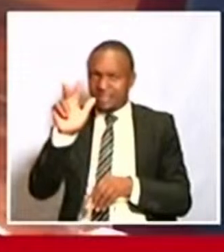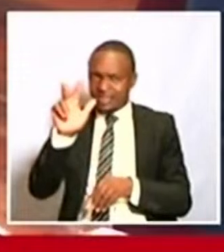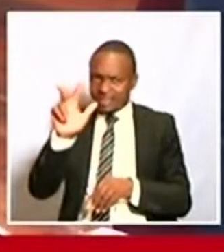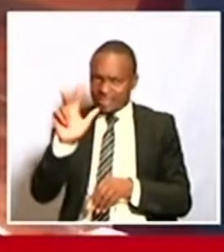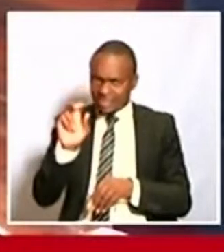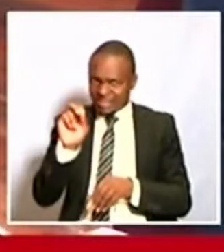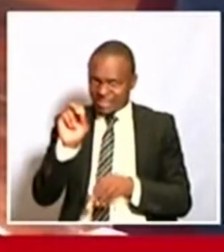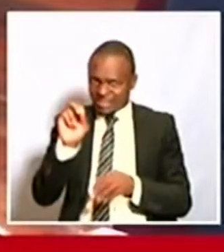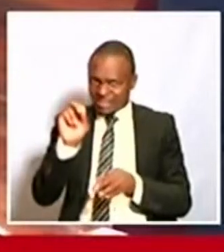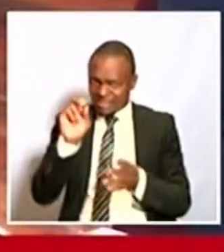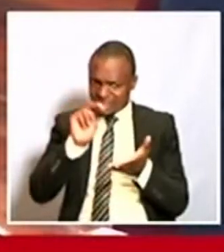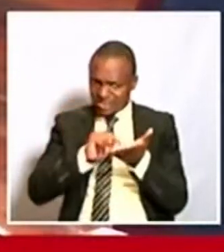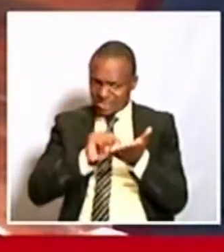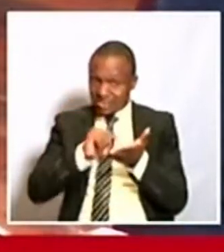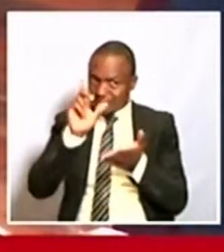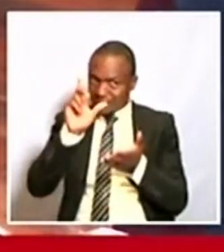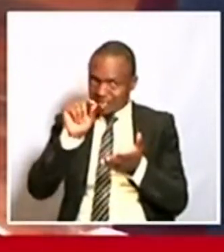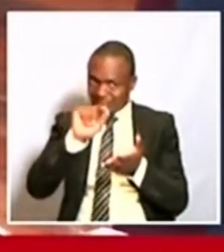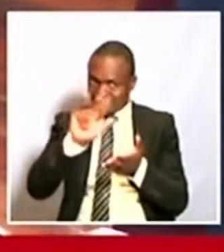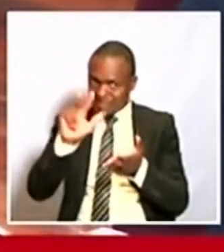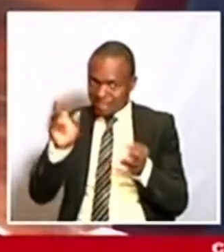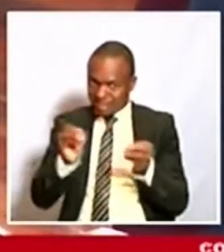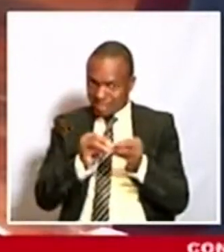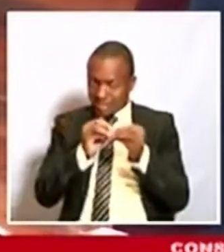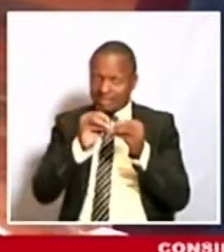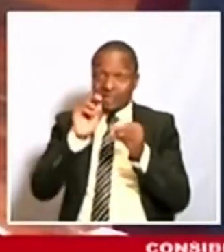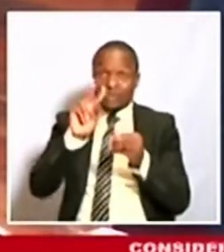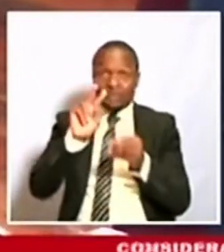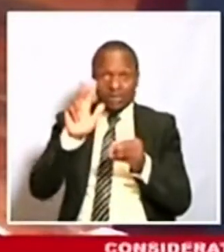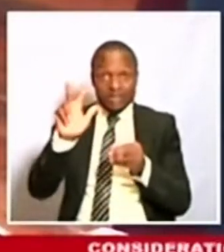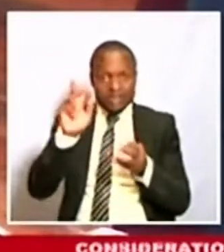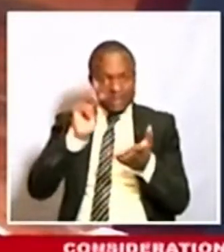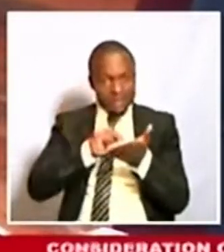30th November 2023, amounts totaling